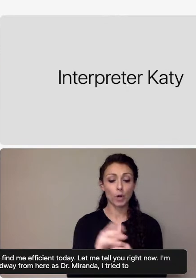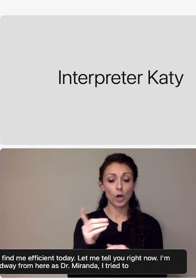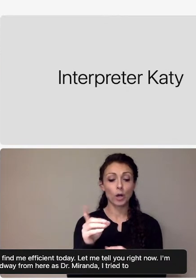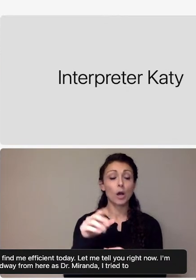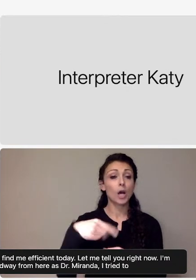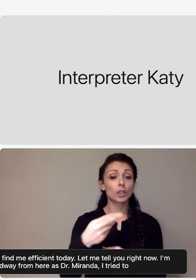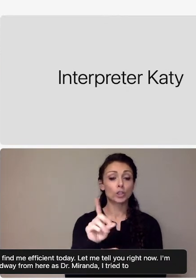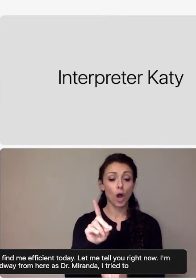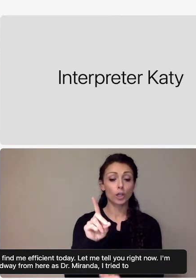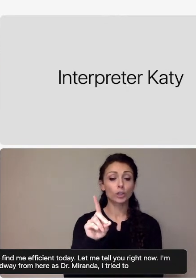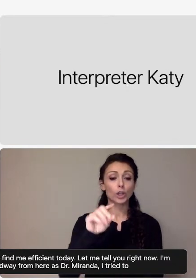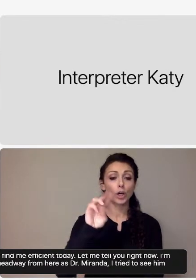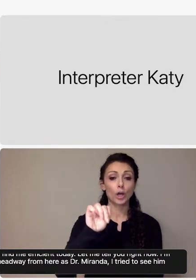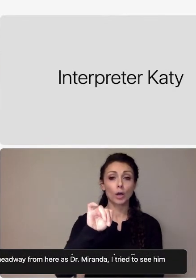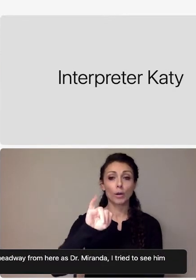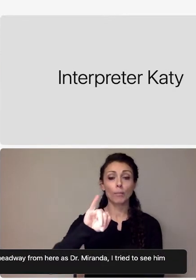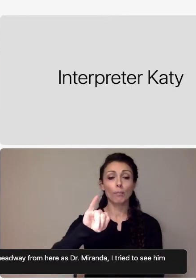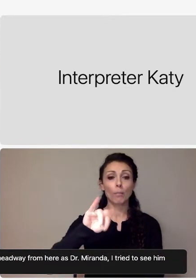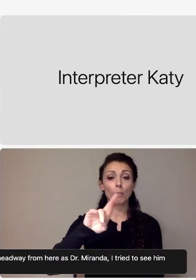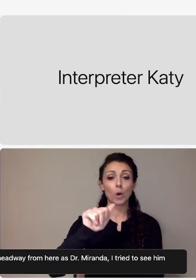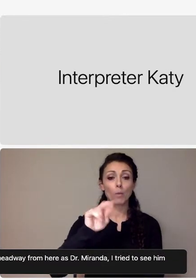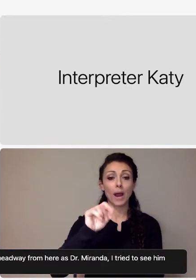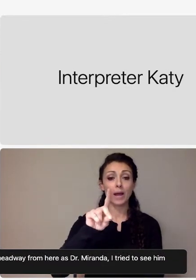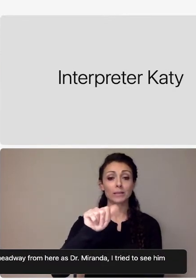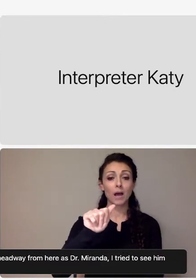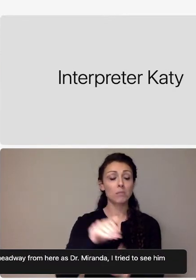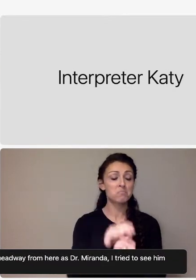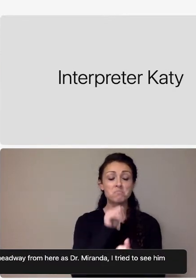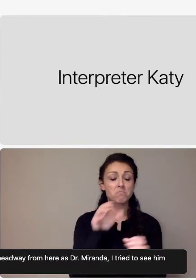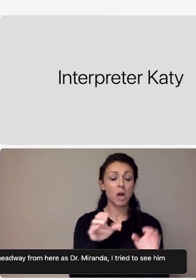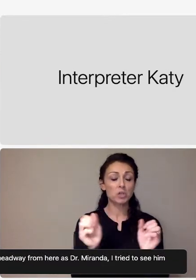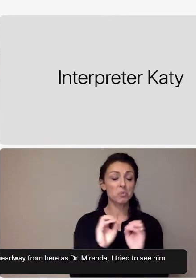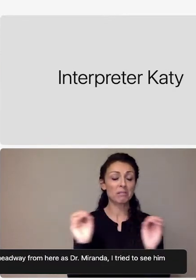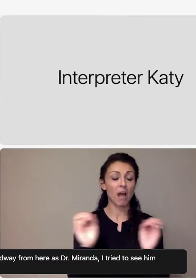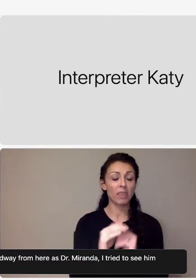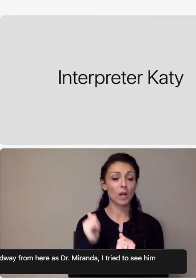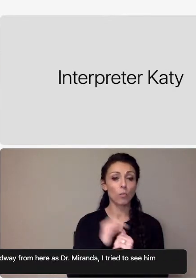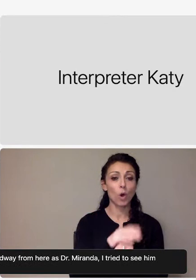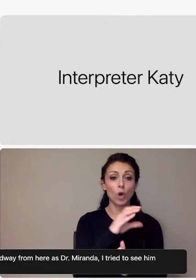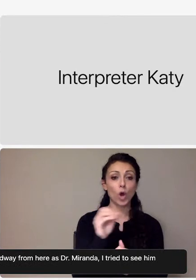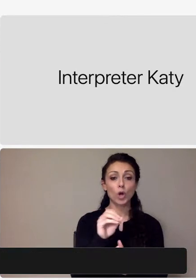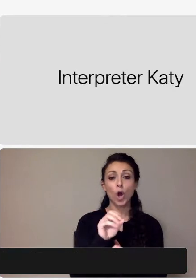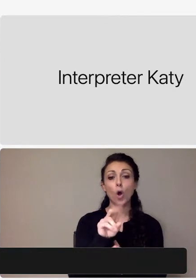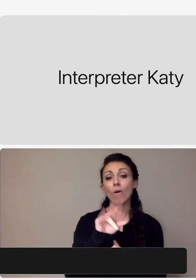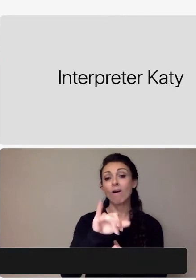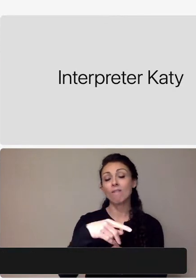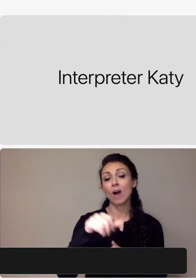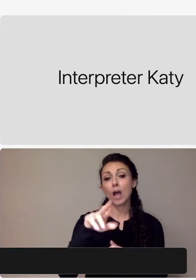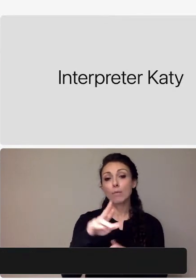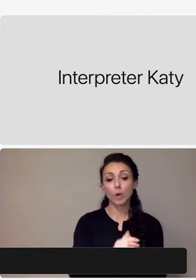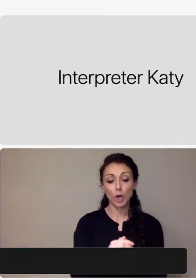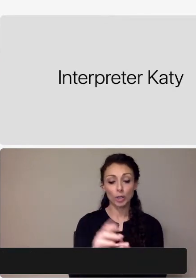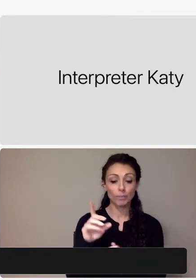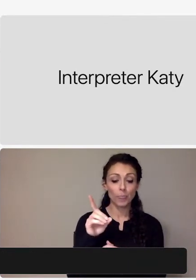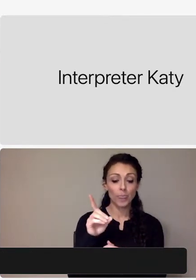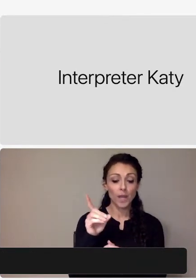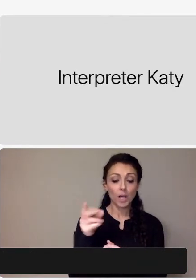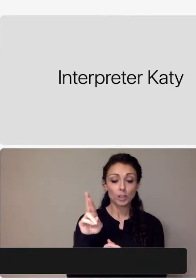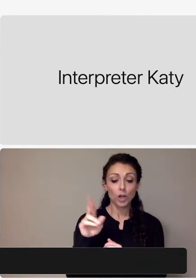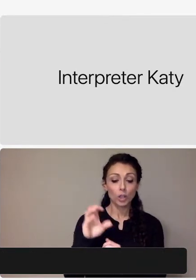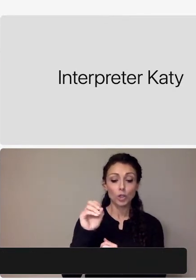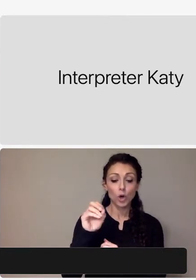did nothing superintendent he will not do anything i see his coal co-viper over here mr garcia and i see dr ortiz here they're all running a racket